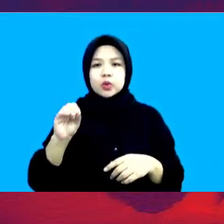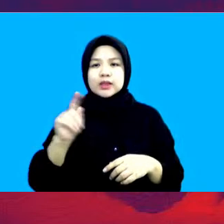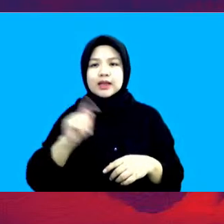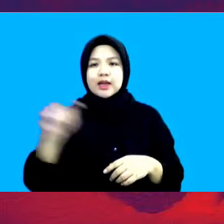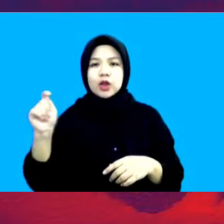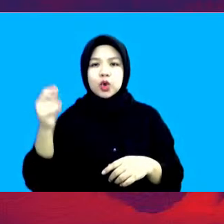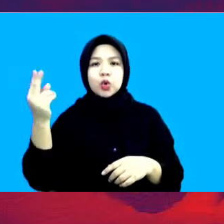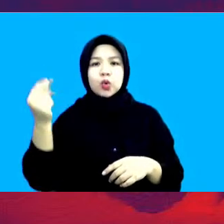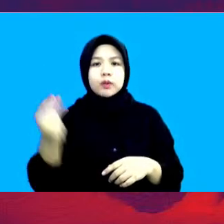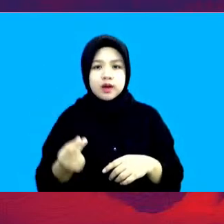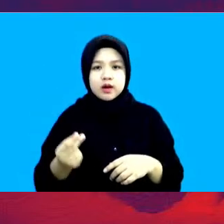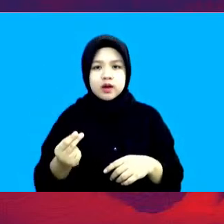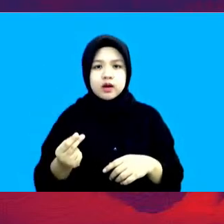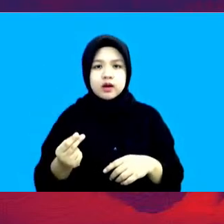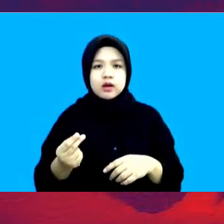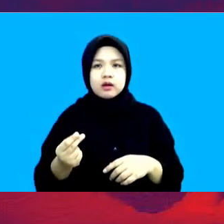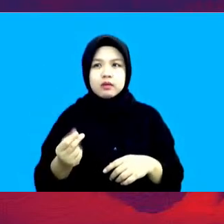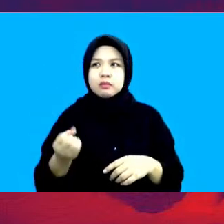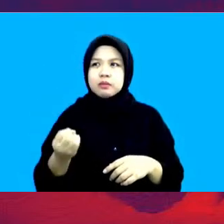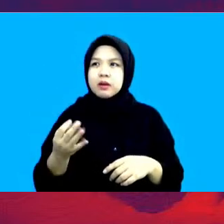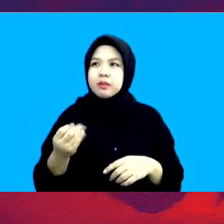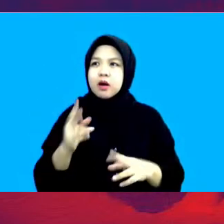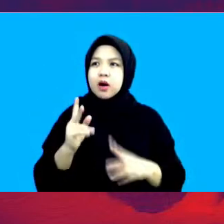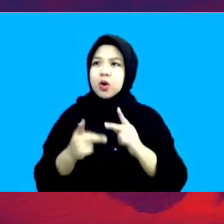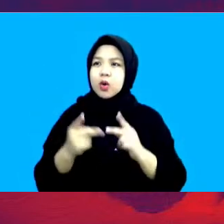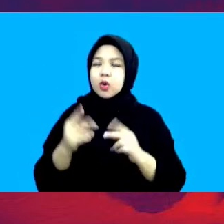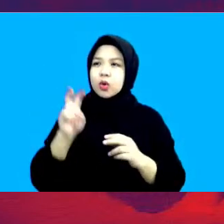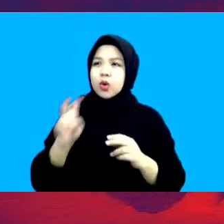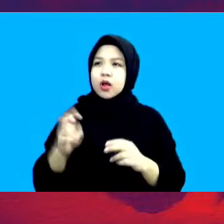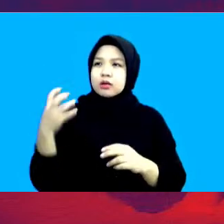How much is that in terms of US dollars? About 30